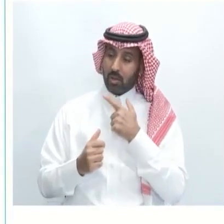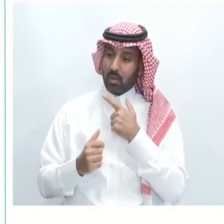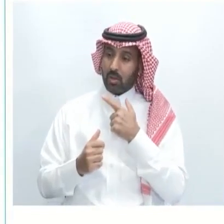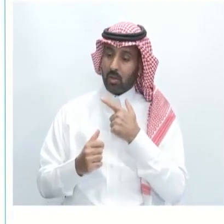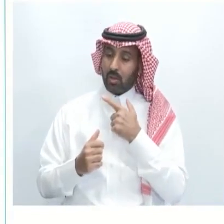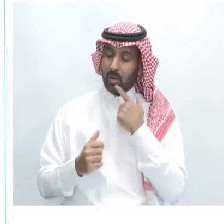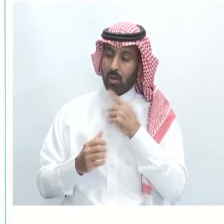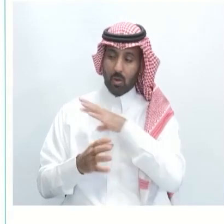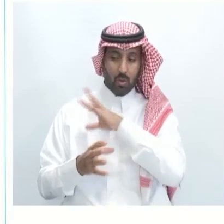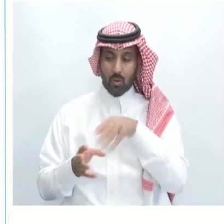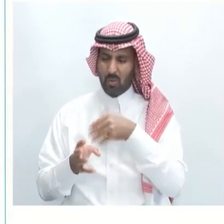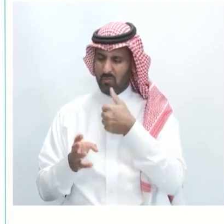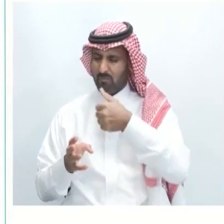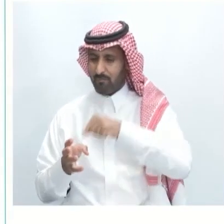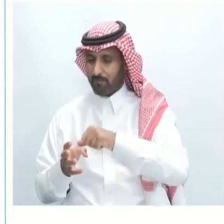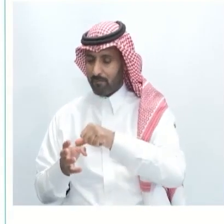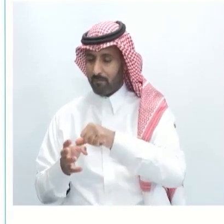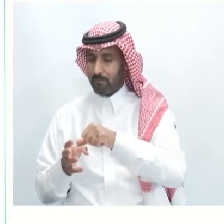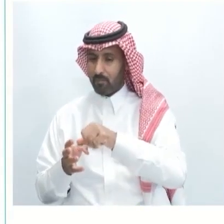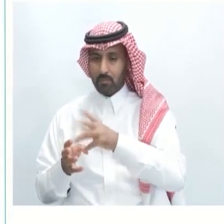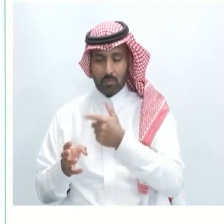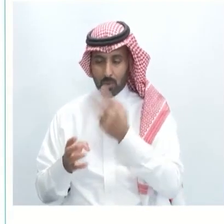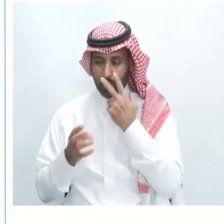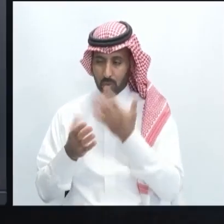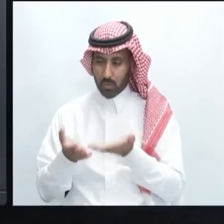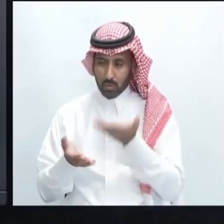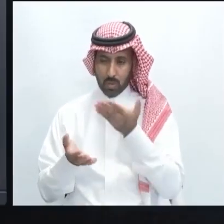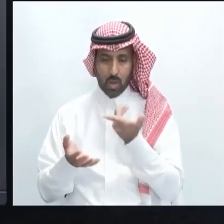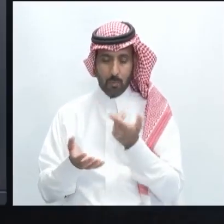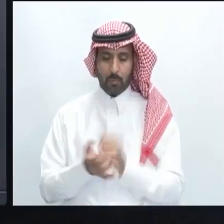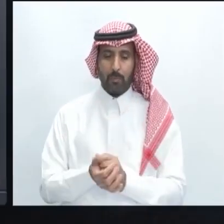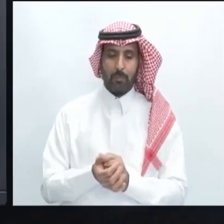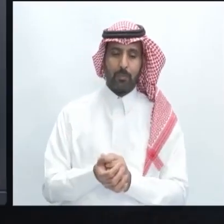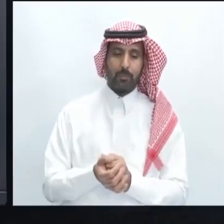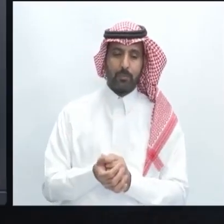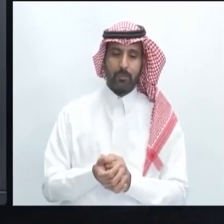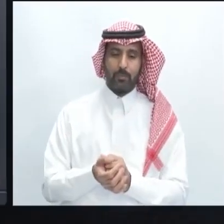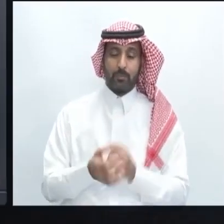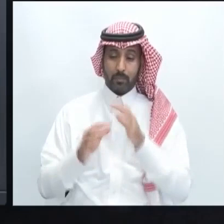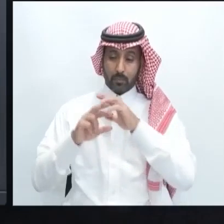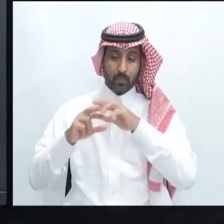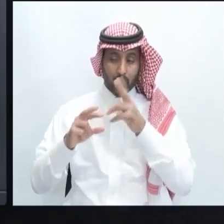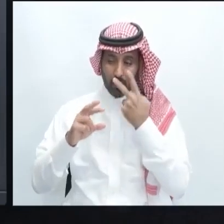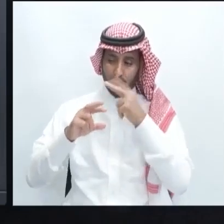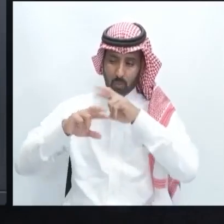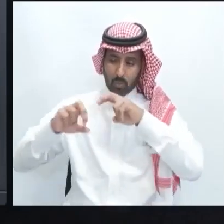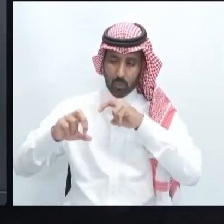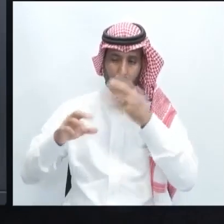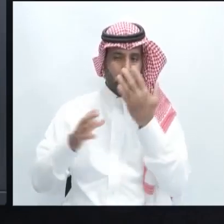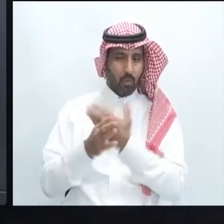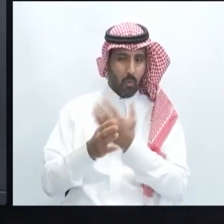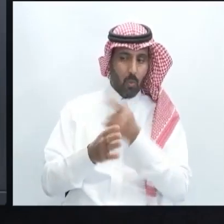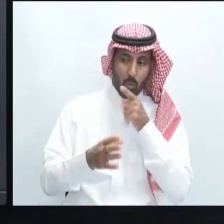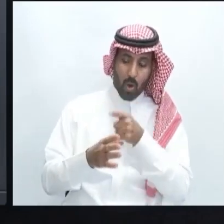are dissatisfied, you circle no. Then we'll be listening again to find out the reason. Why are the